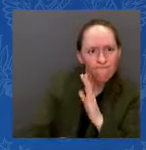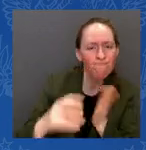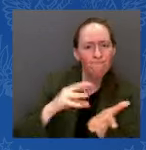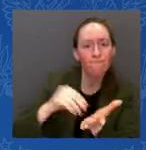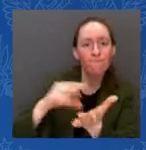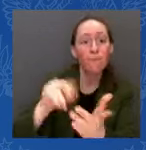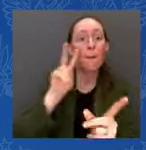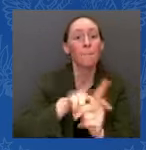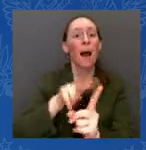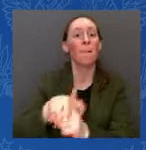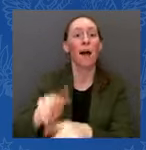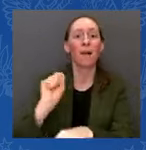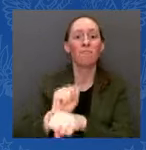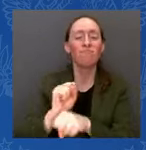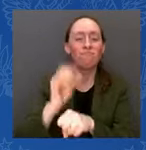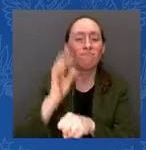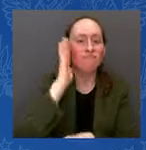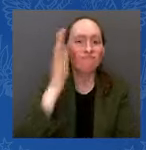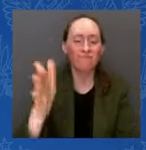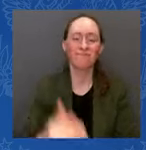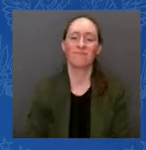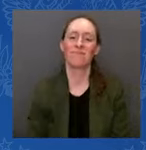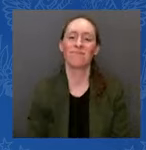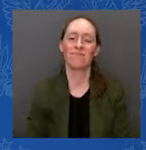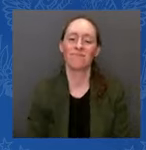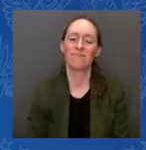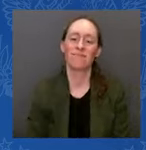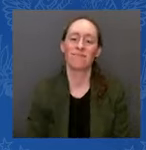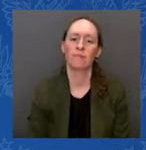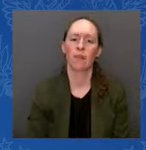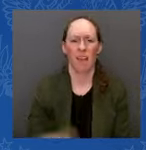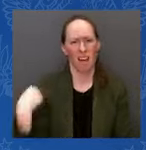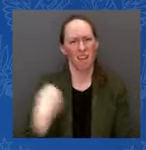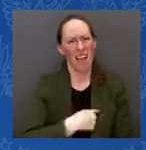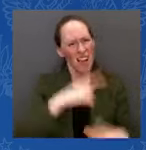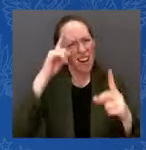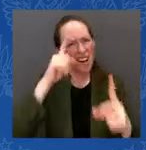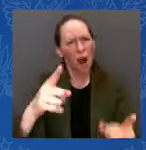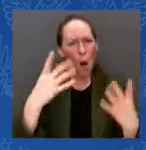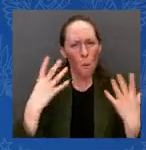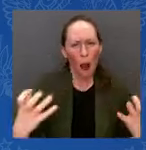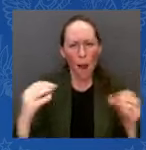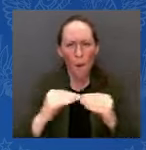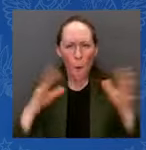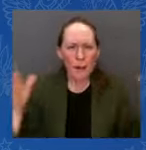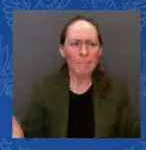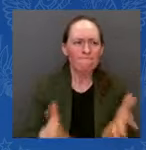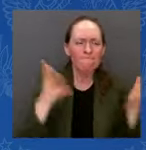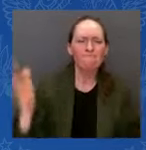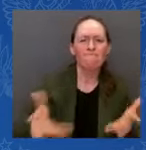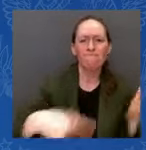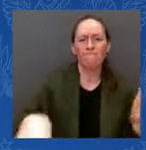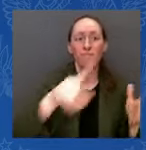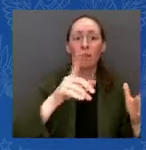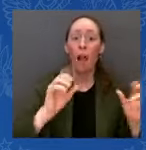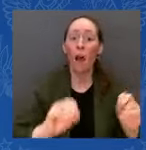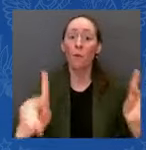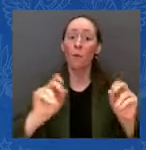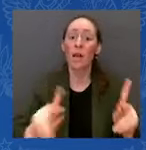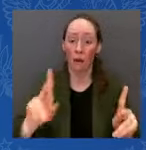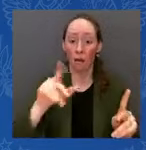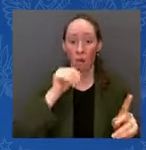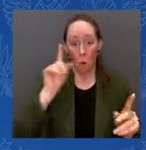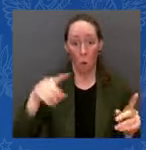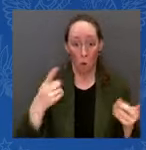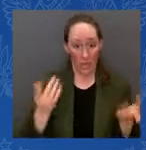the capability and capacity of all three countries. Already, today, Australians